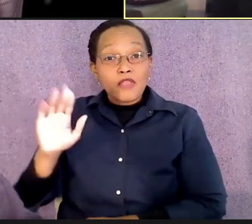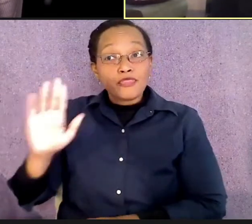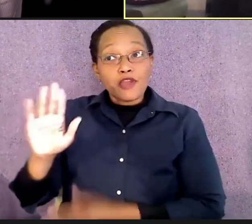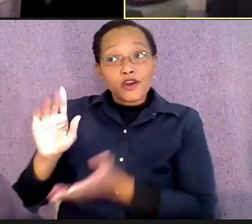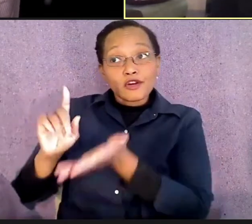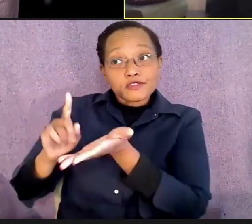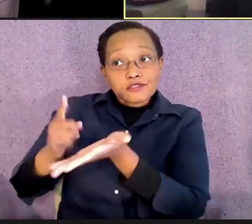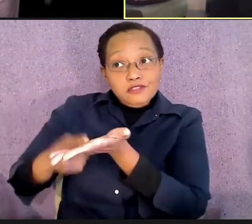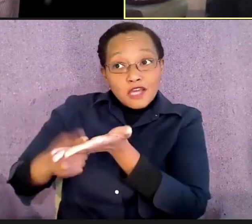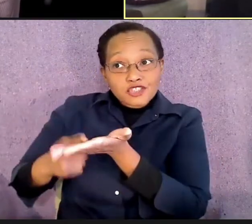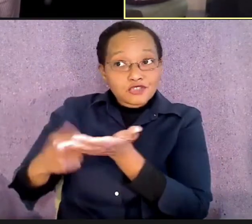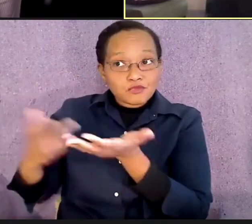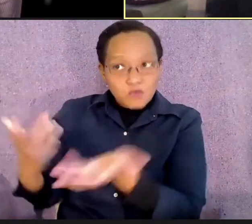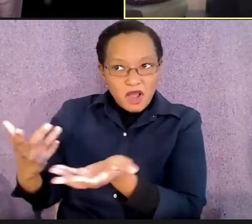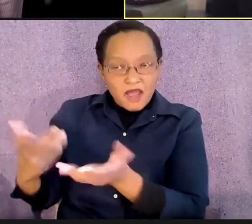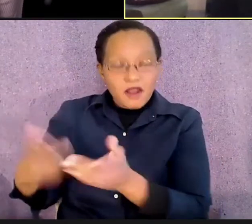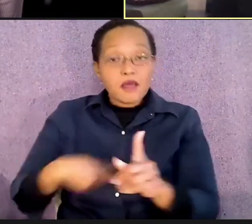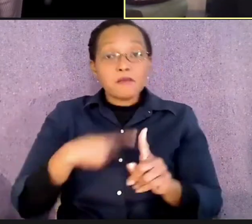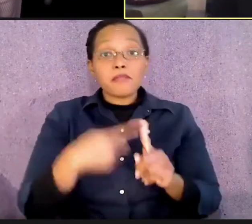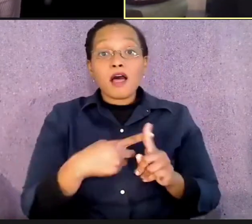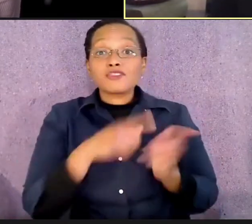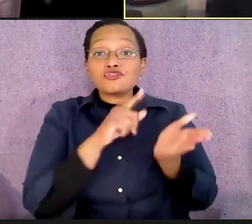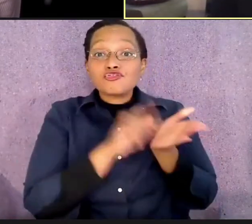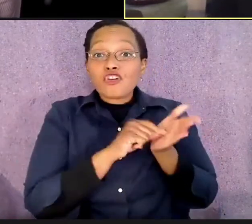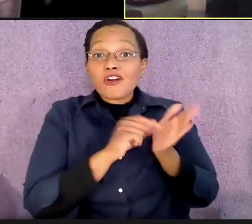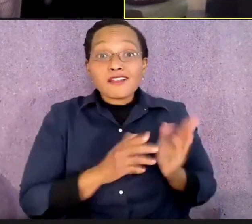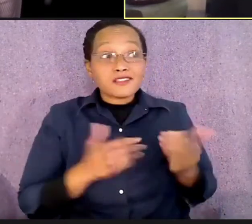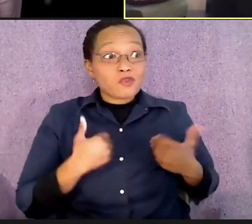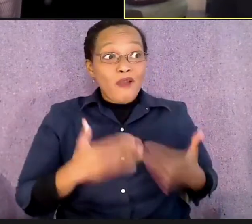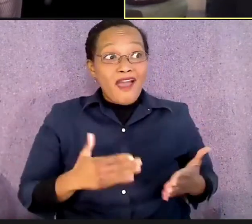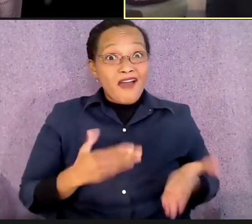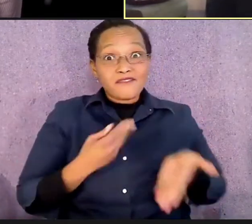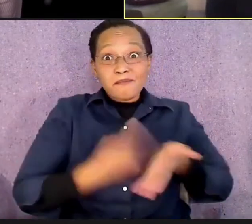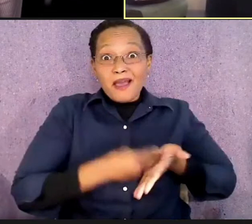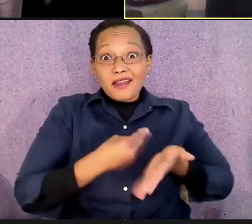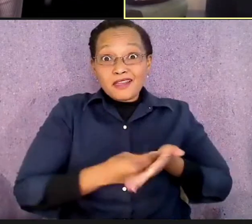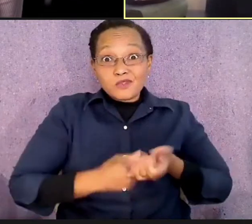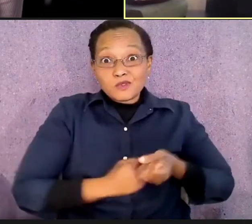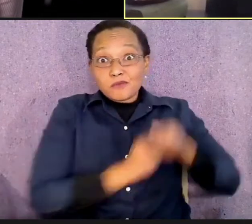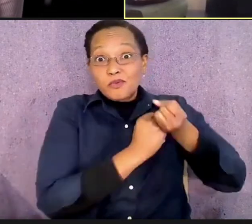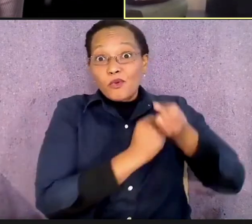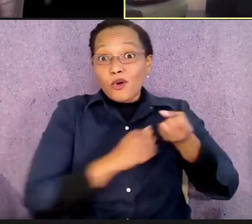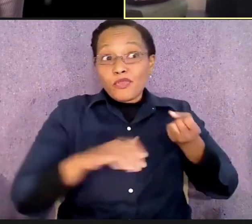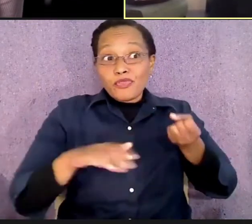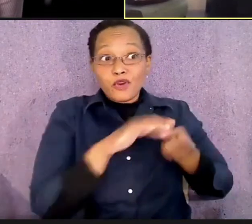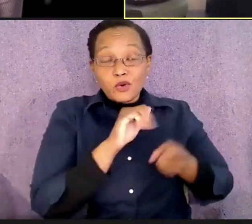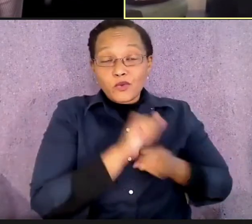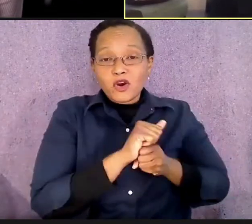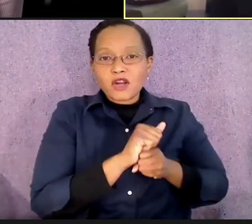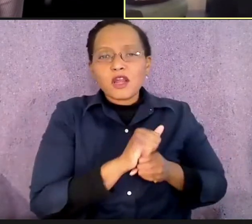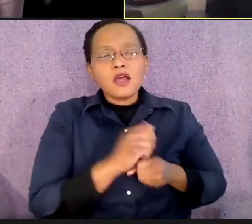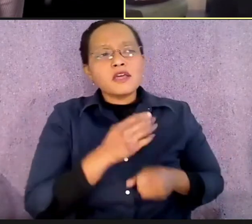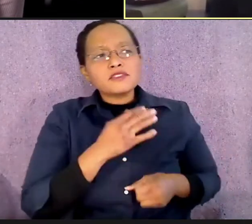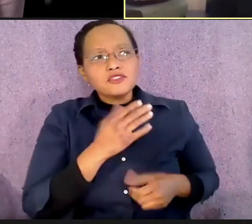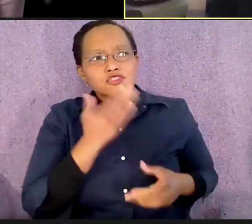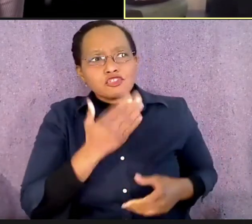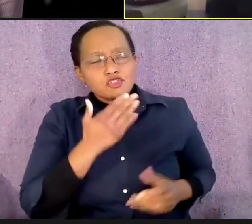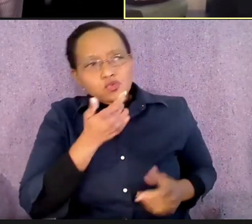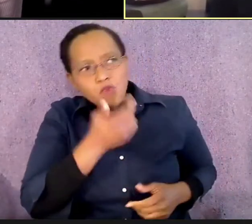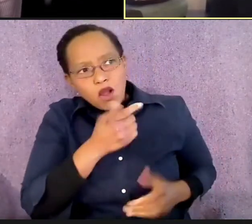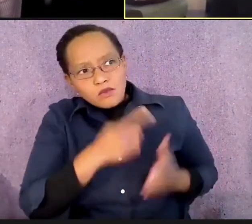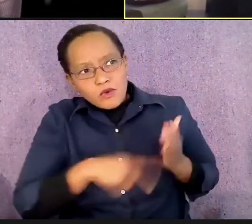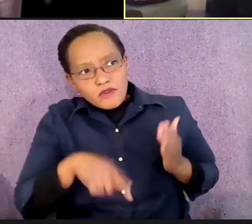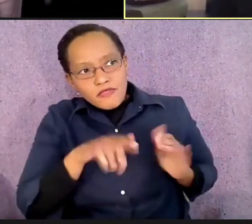journalists who don't have the support of the mainstream dollars are doing, who are also trying to tell the stories. So I think for me,